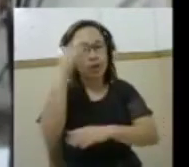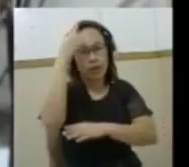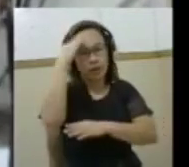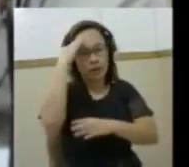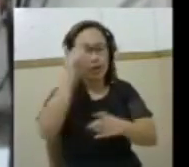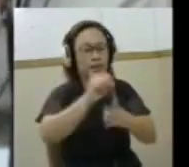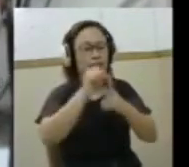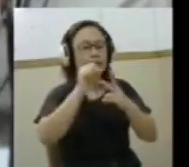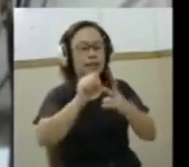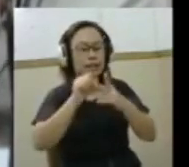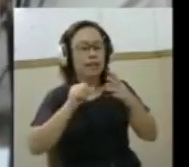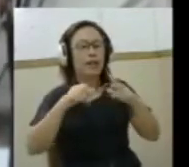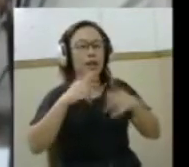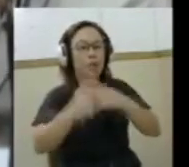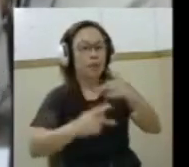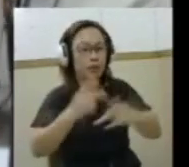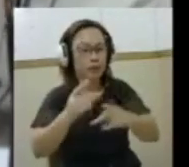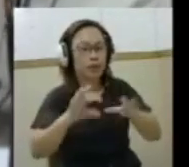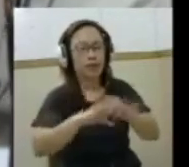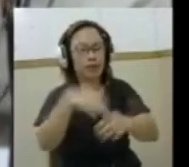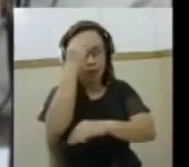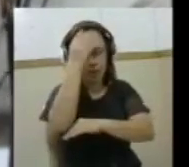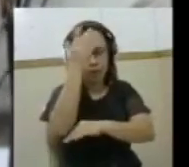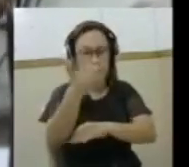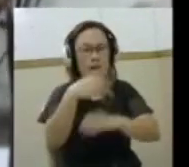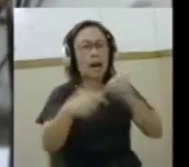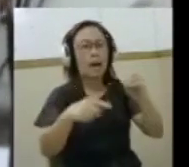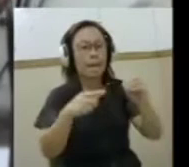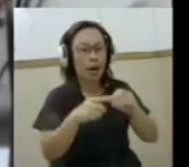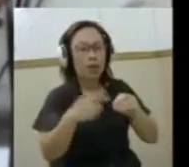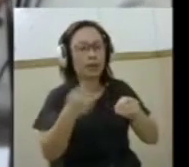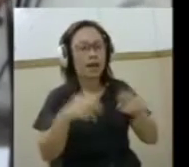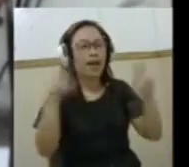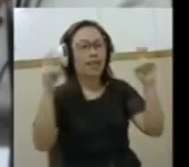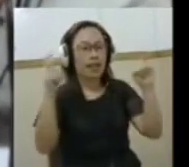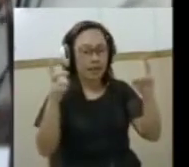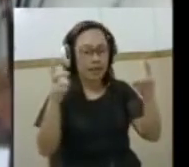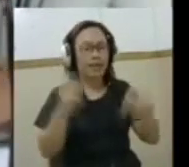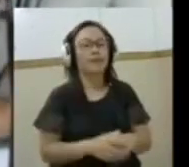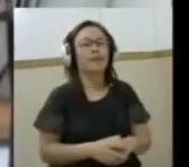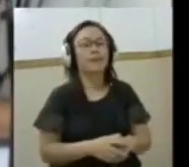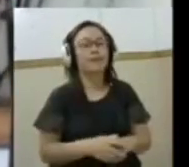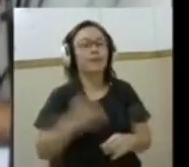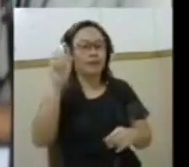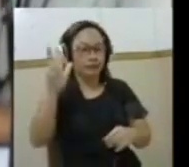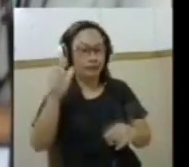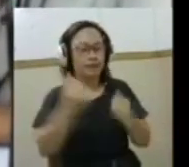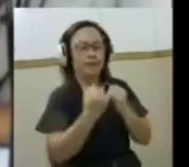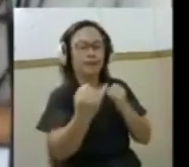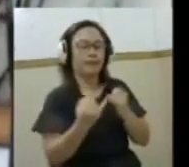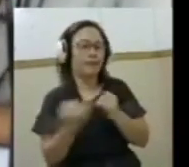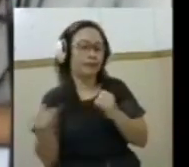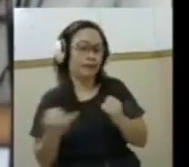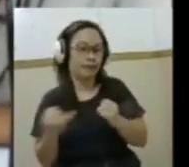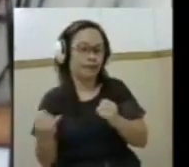select, process, and analyze information about a topic. Alright, number 3 is introduction. Introduction, which